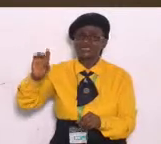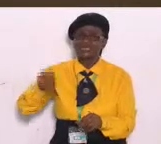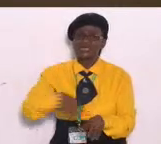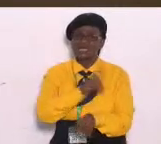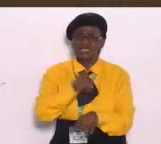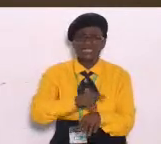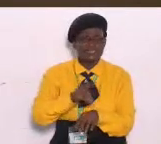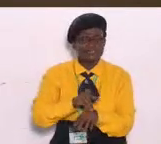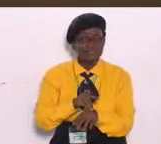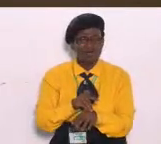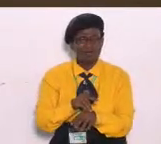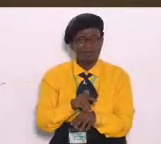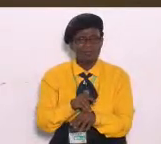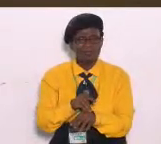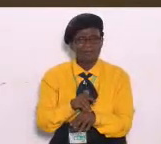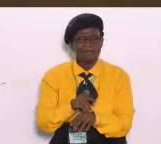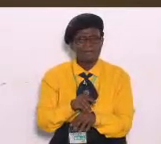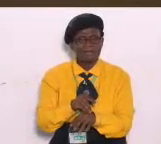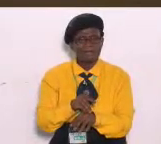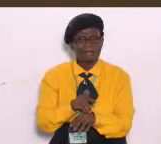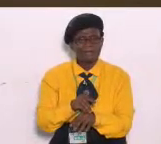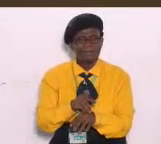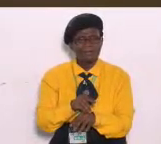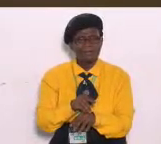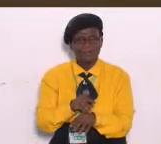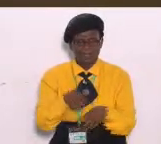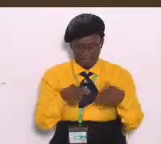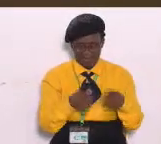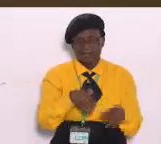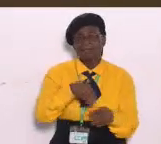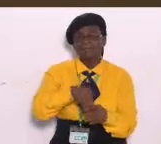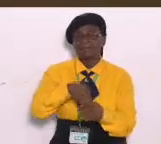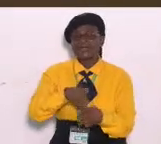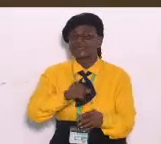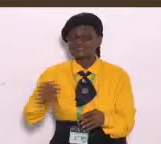winning souls, planting churches,